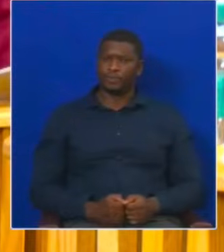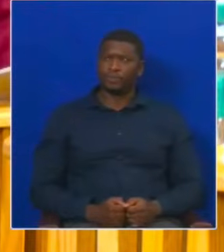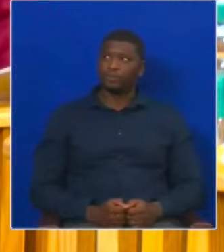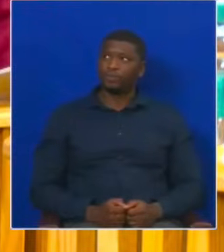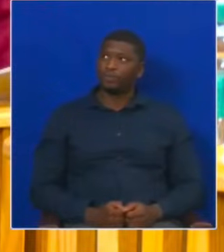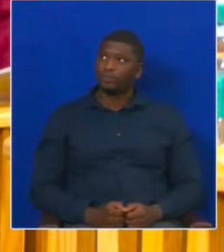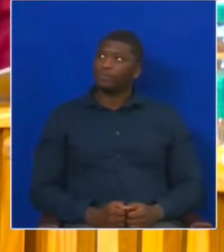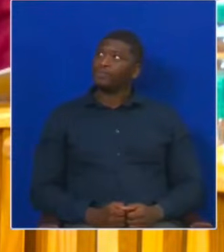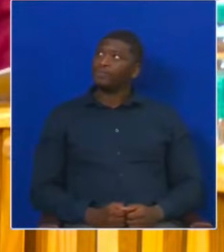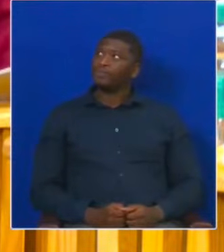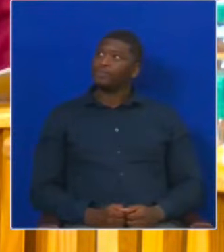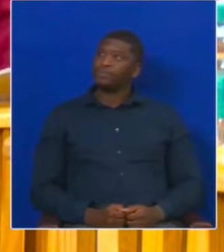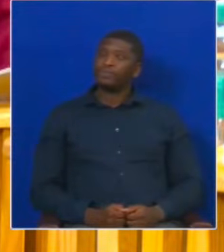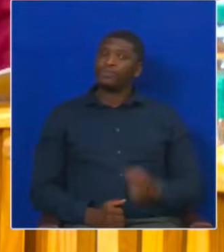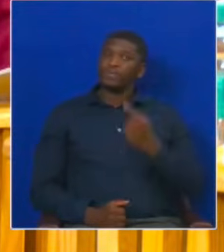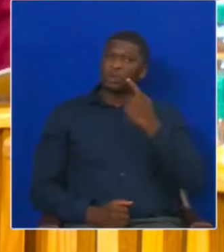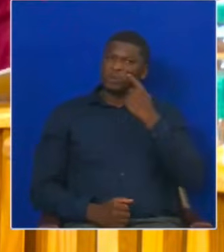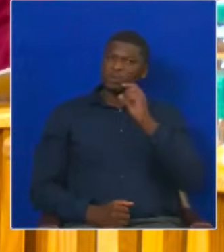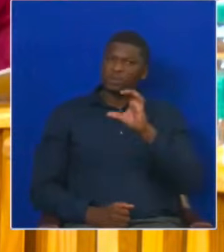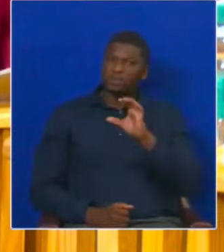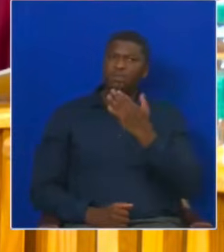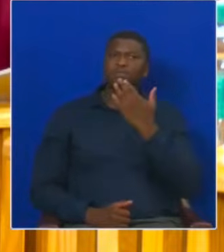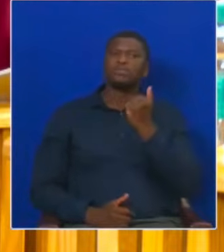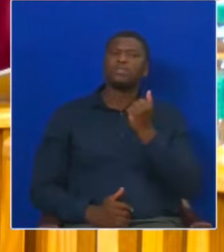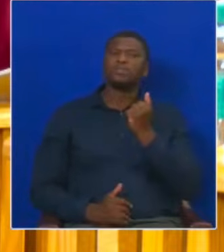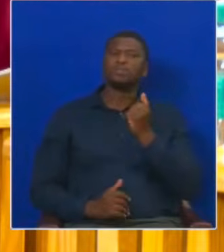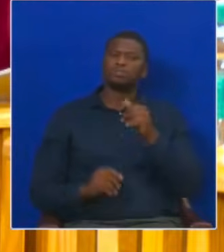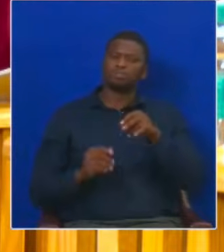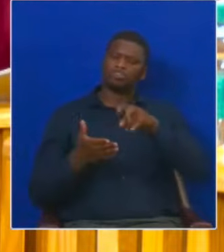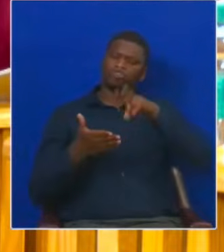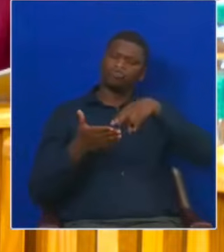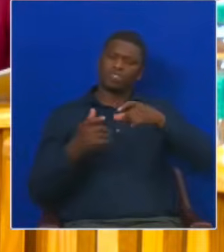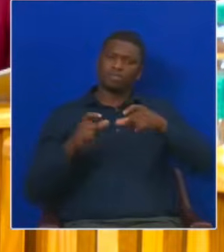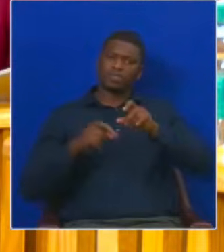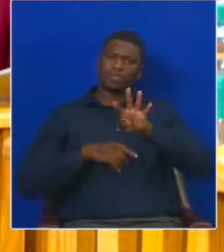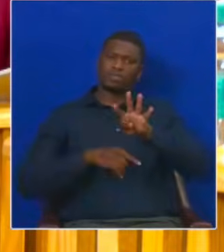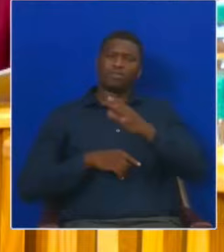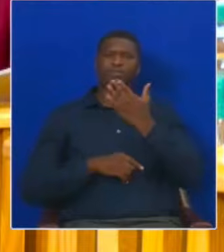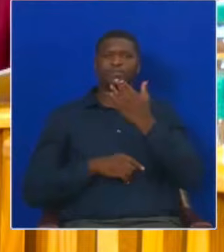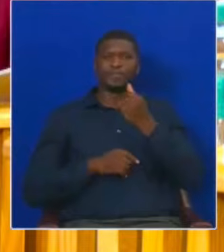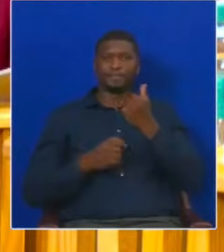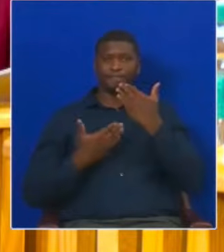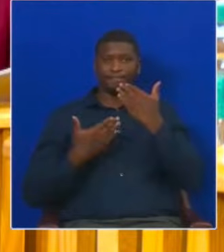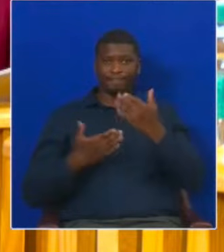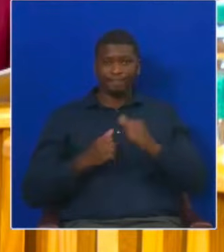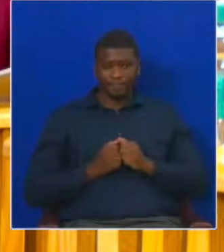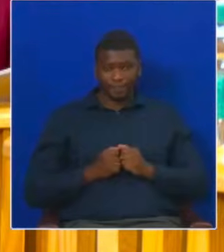Witness C, please also read paragraph 4. Thank you. Paragraph 4.